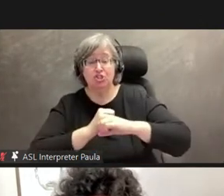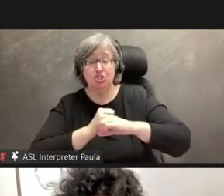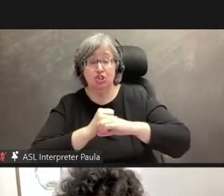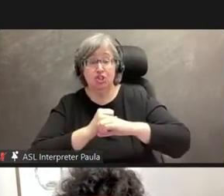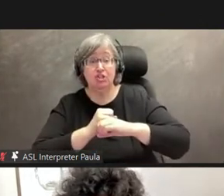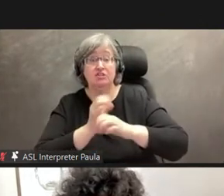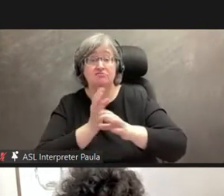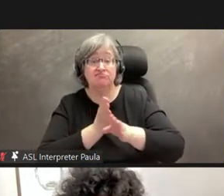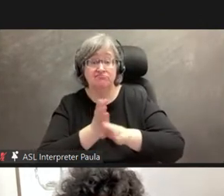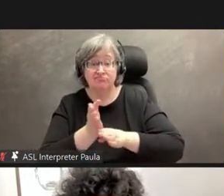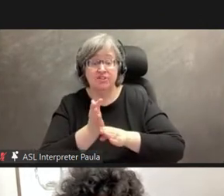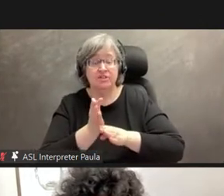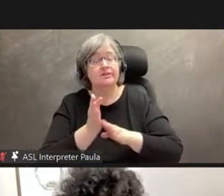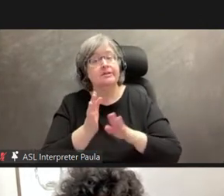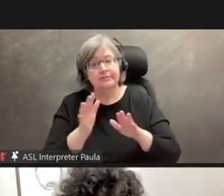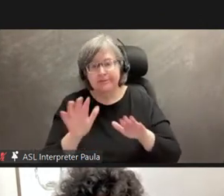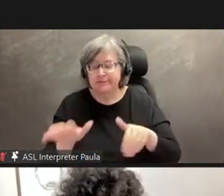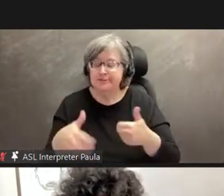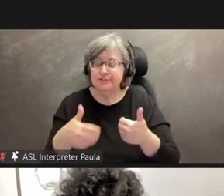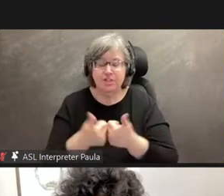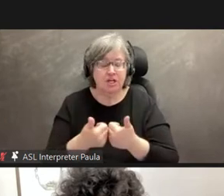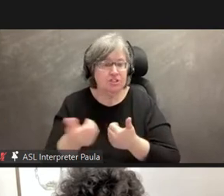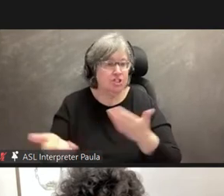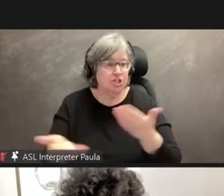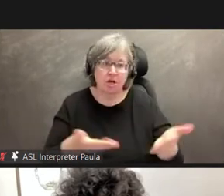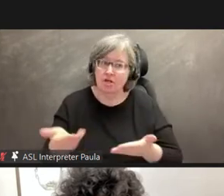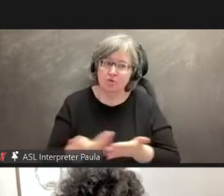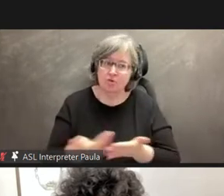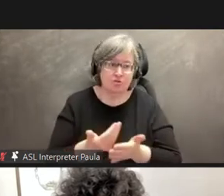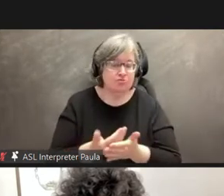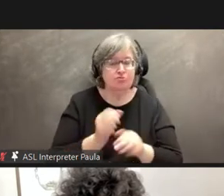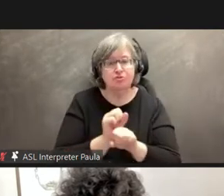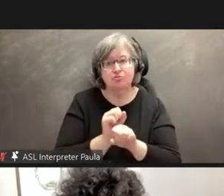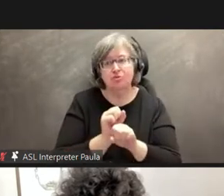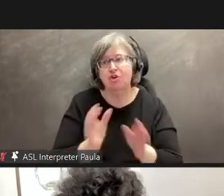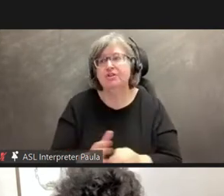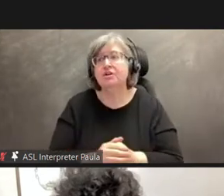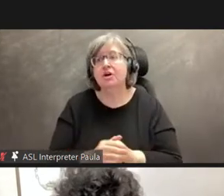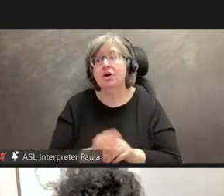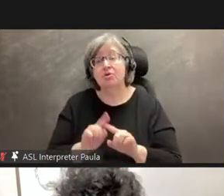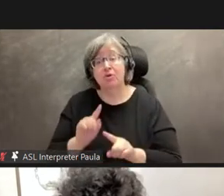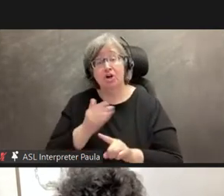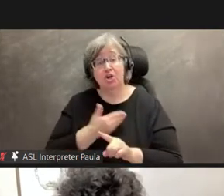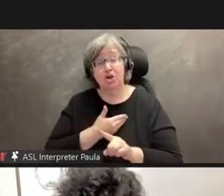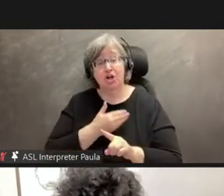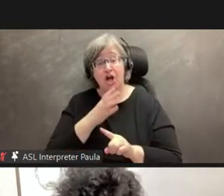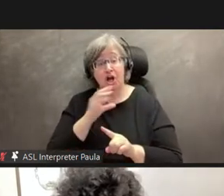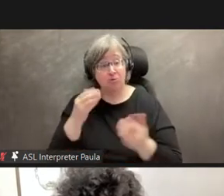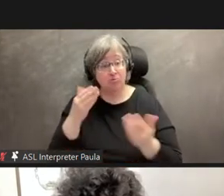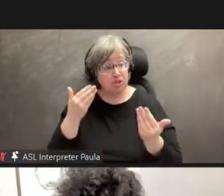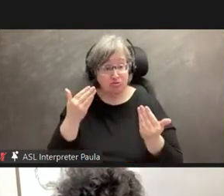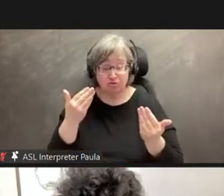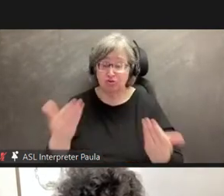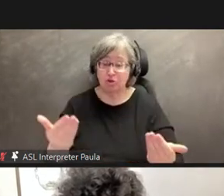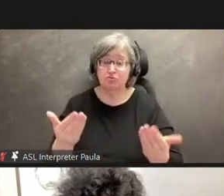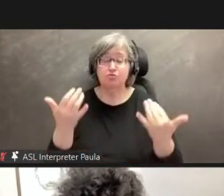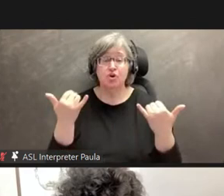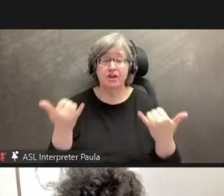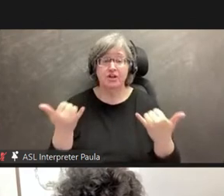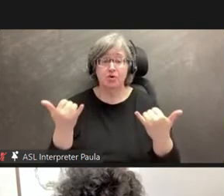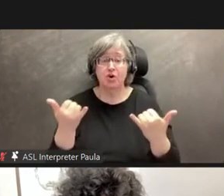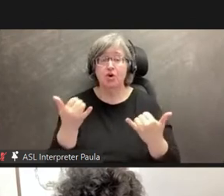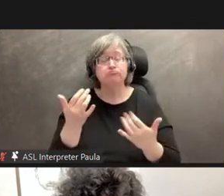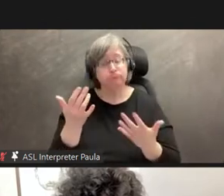is challenged with getting new employees, but our companies are moving forward. And as of right now, it looks